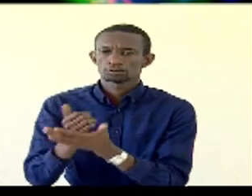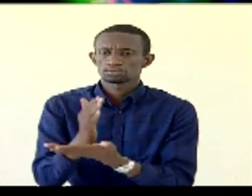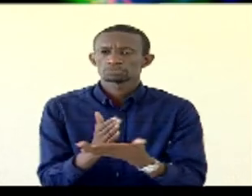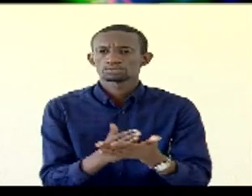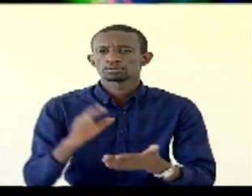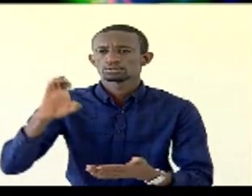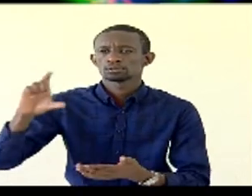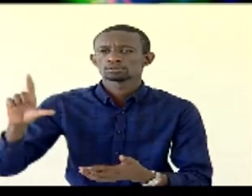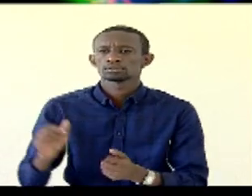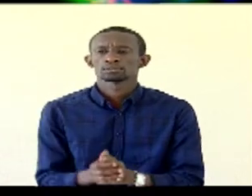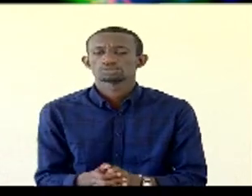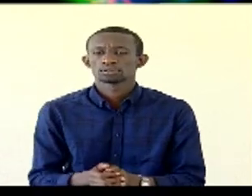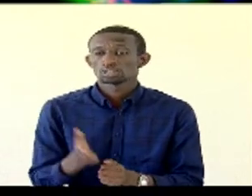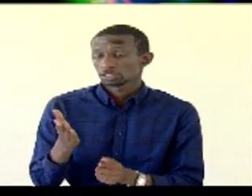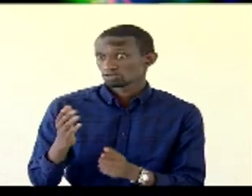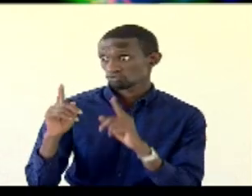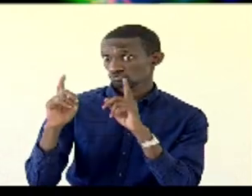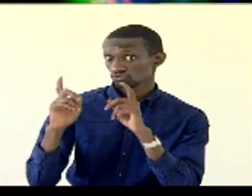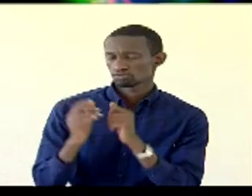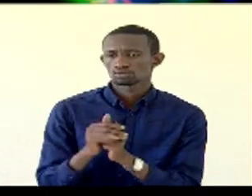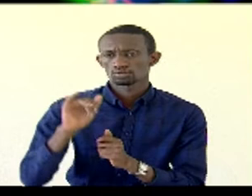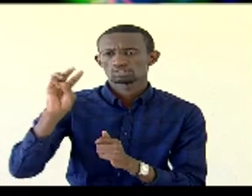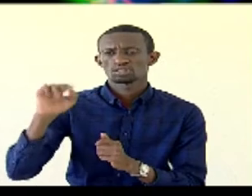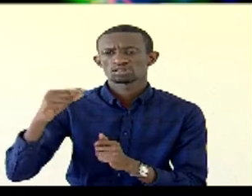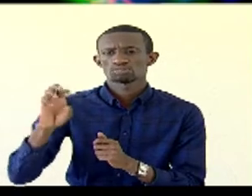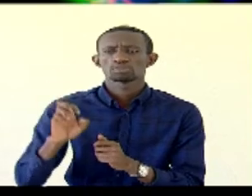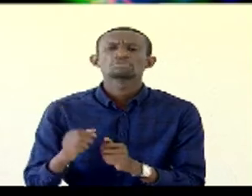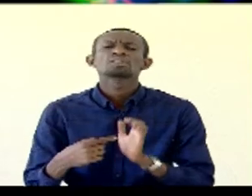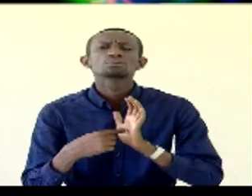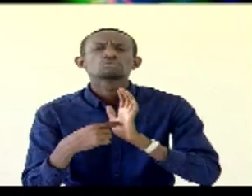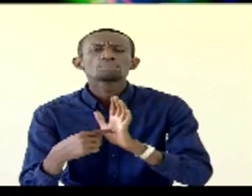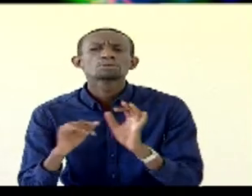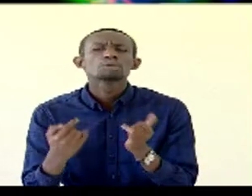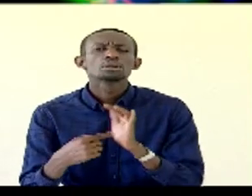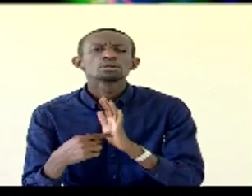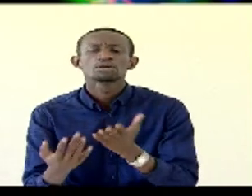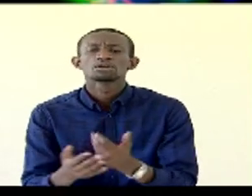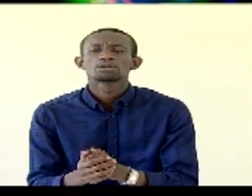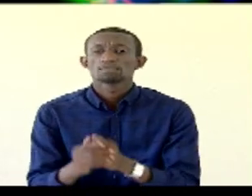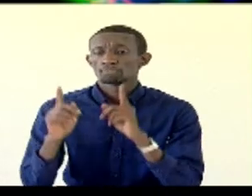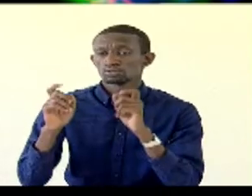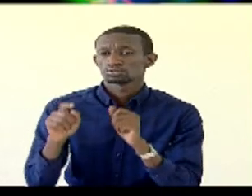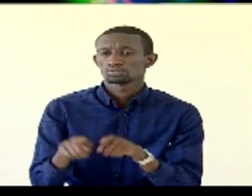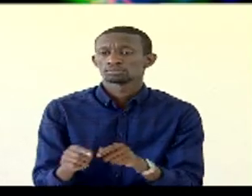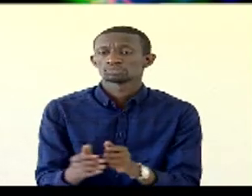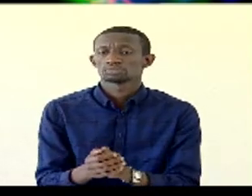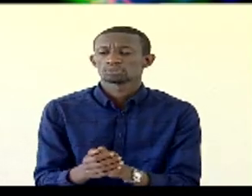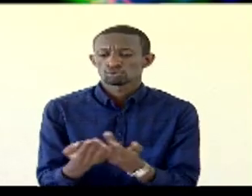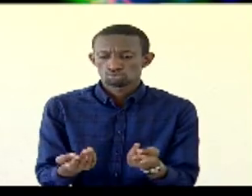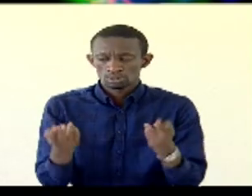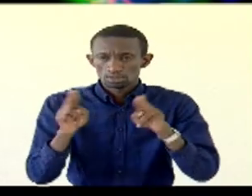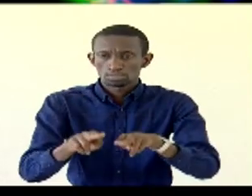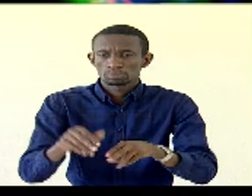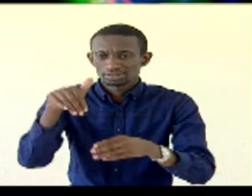But it is a false image in 3D trying to show us a picture of what actually